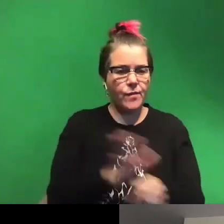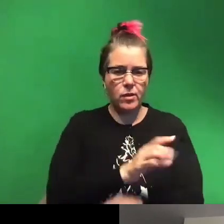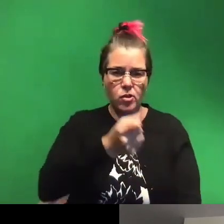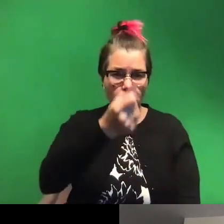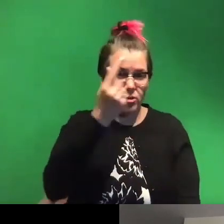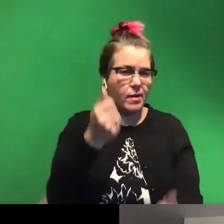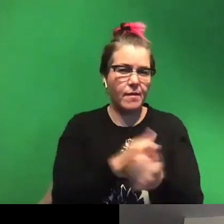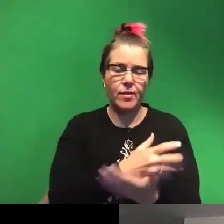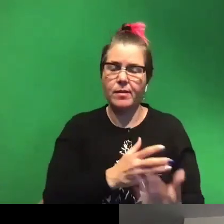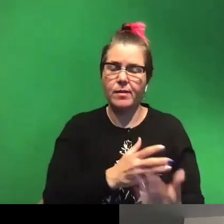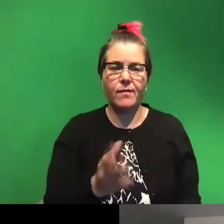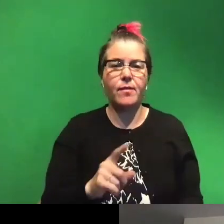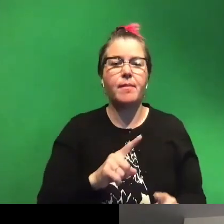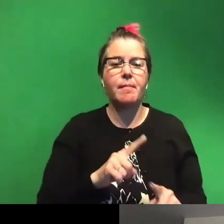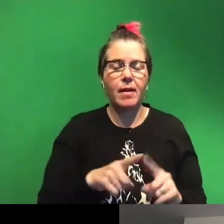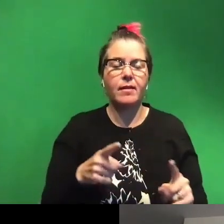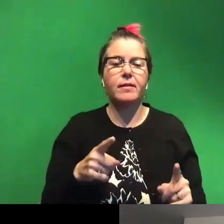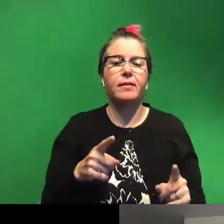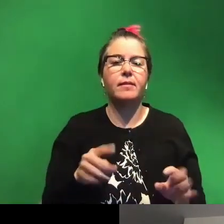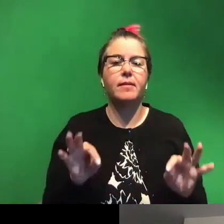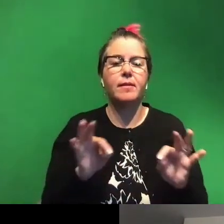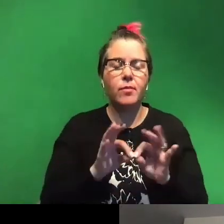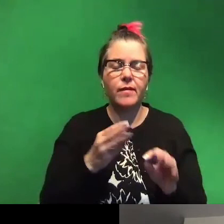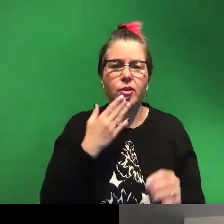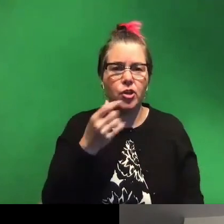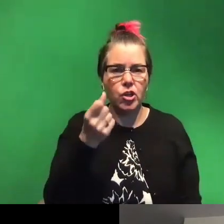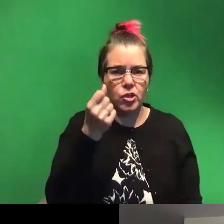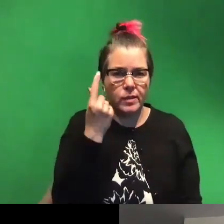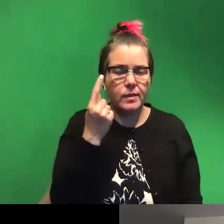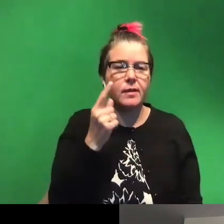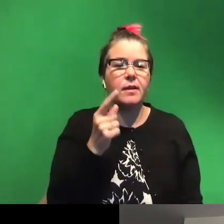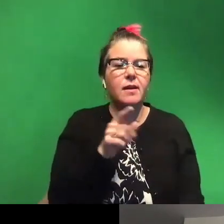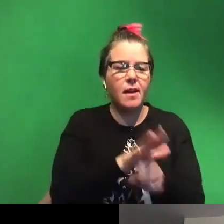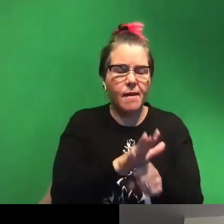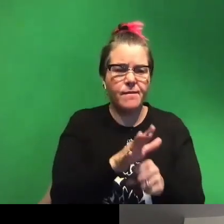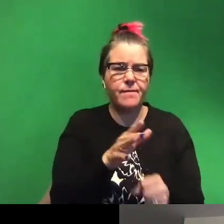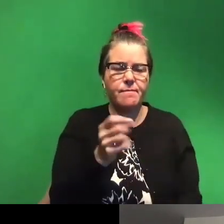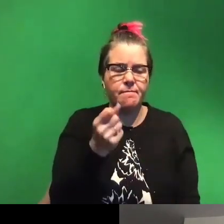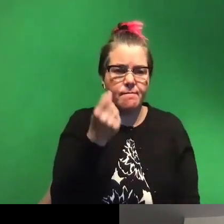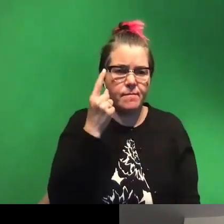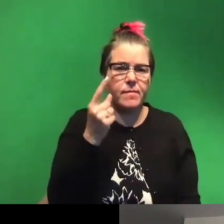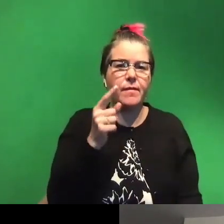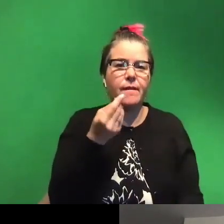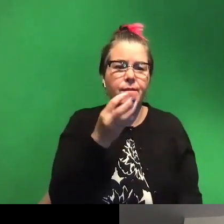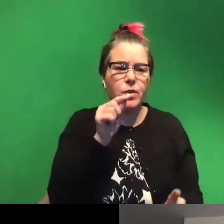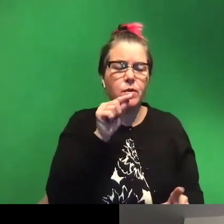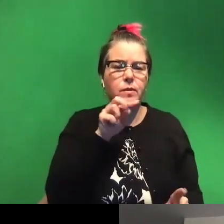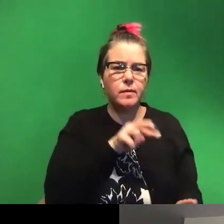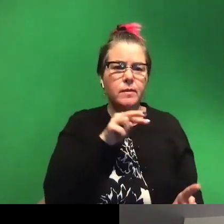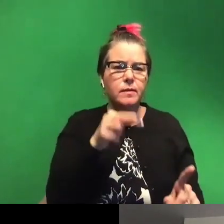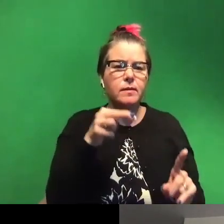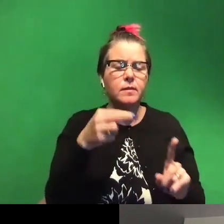but you will have a good understanding, enough understanding of a few things that will make